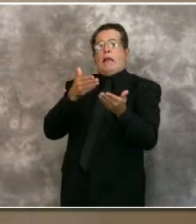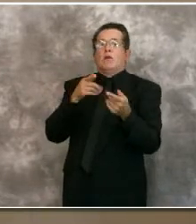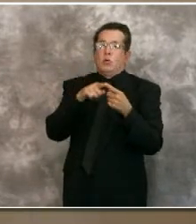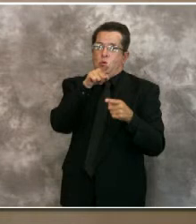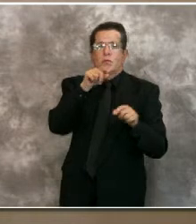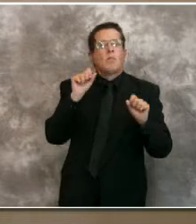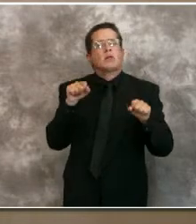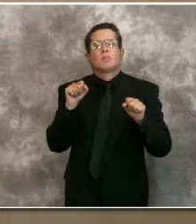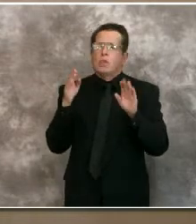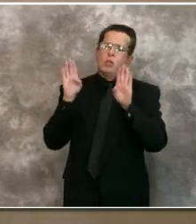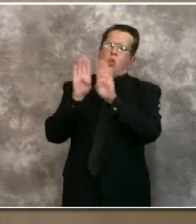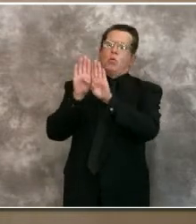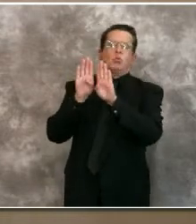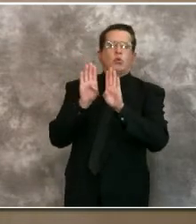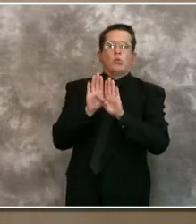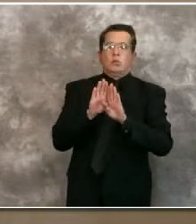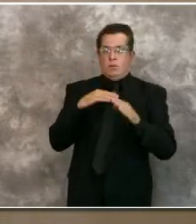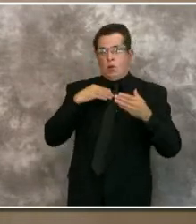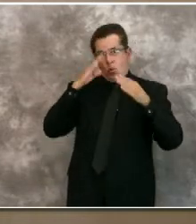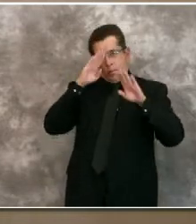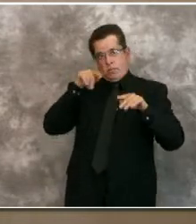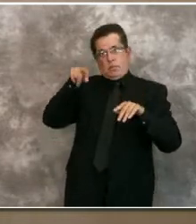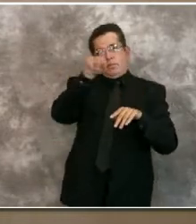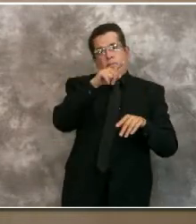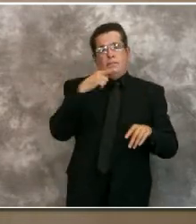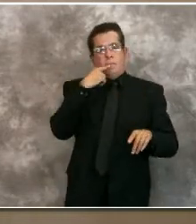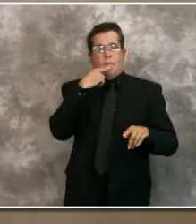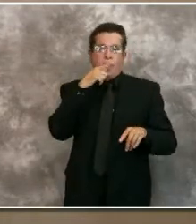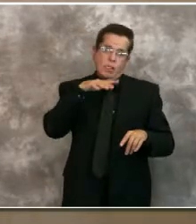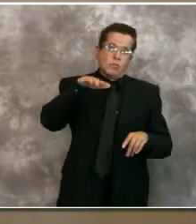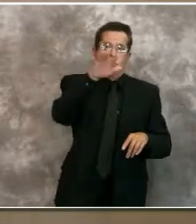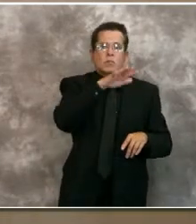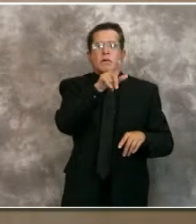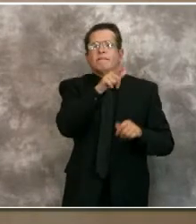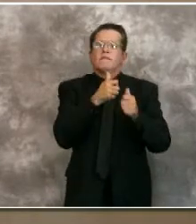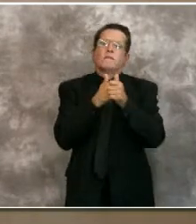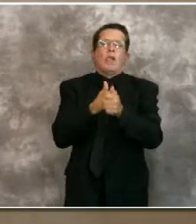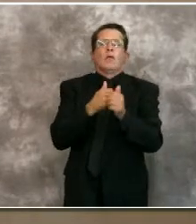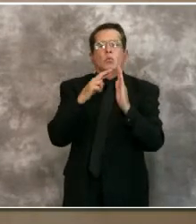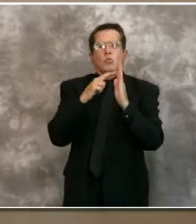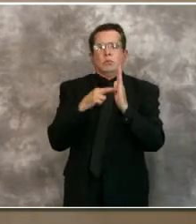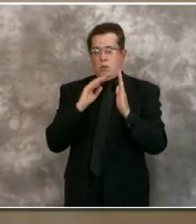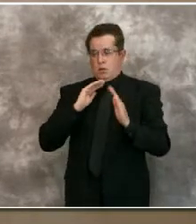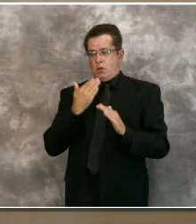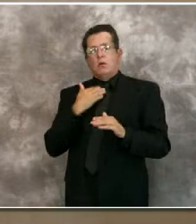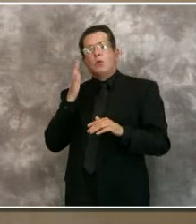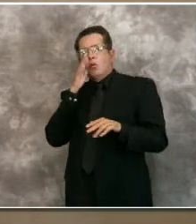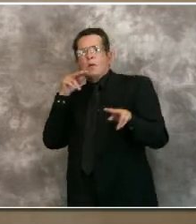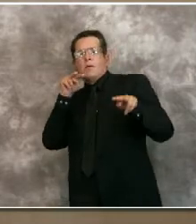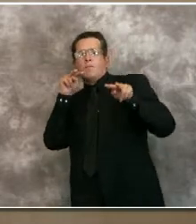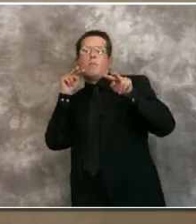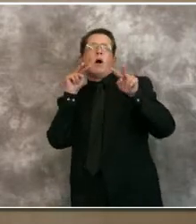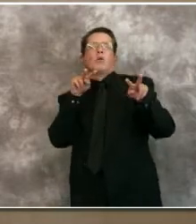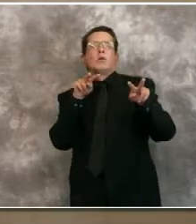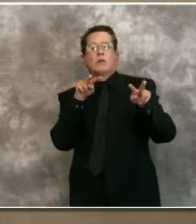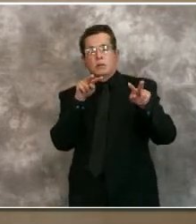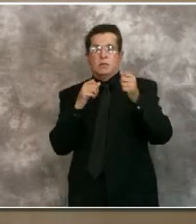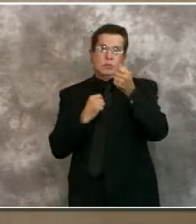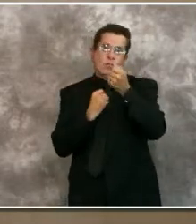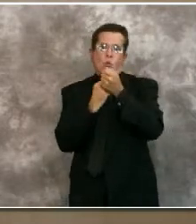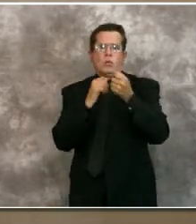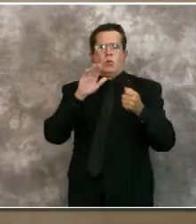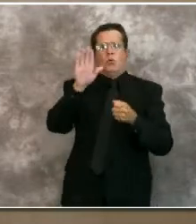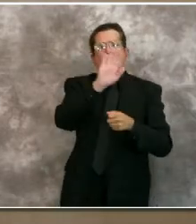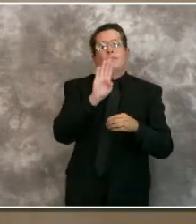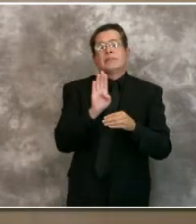we're hoping that we get the cooperation from the public. And our job is to continue to monitor and to support businesses so